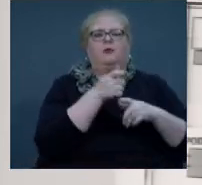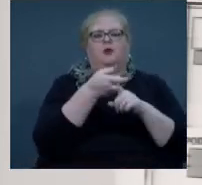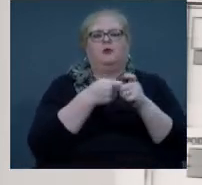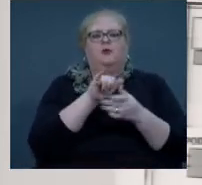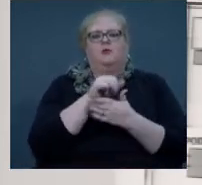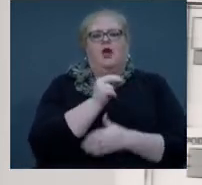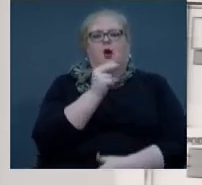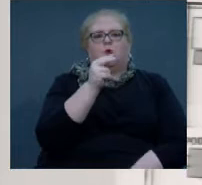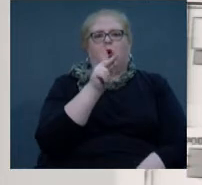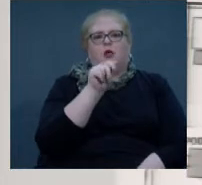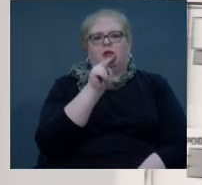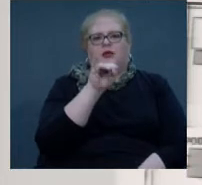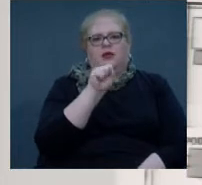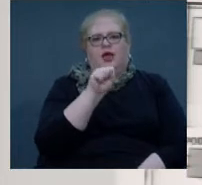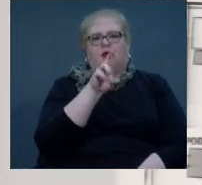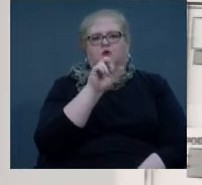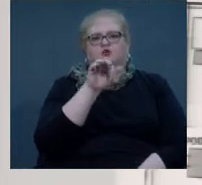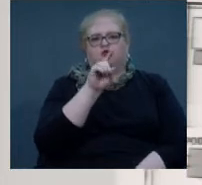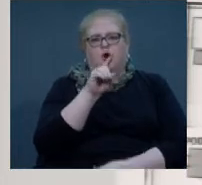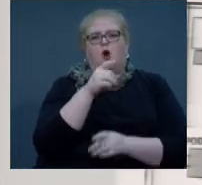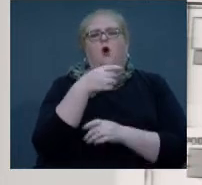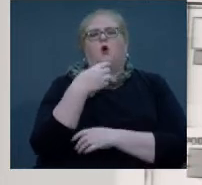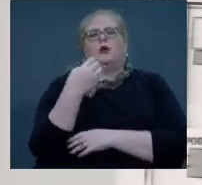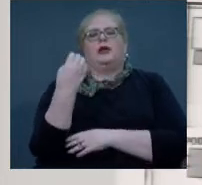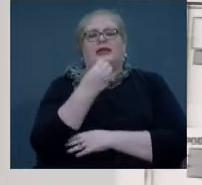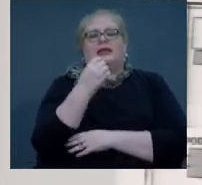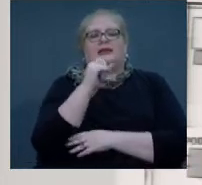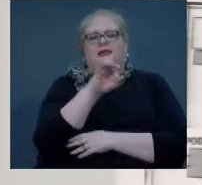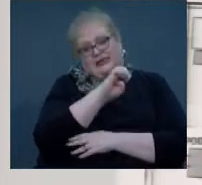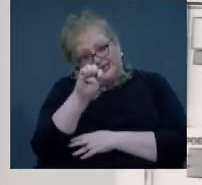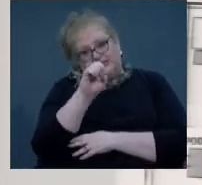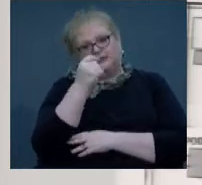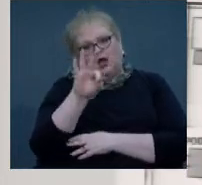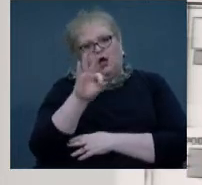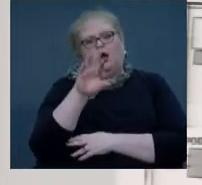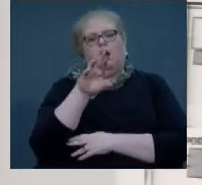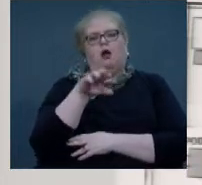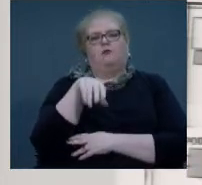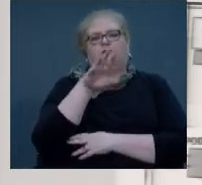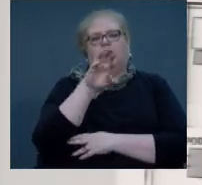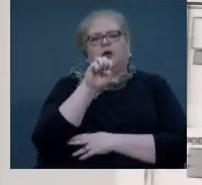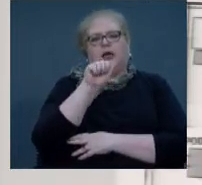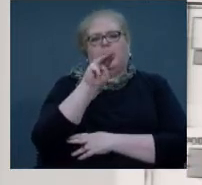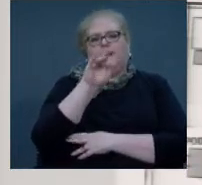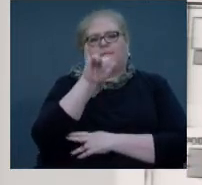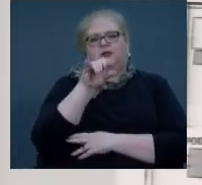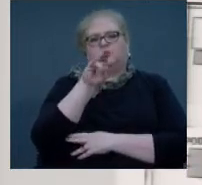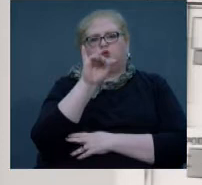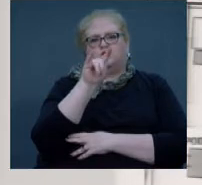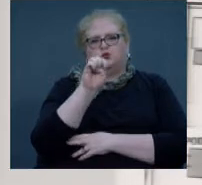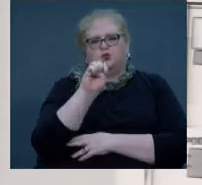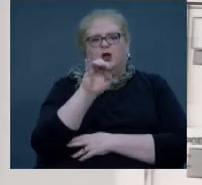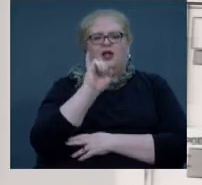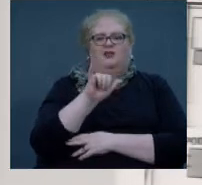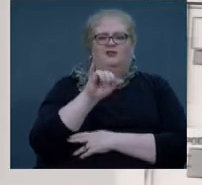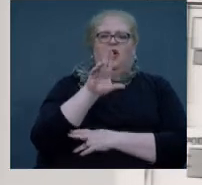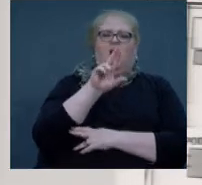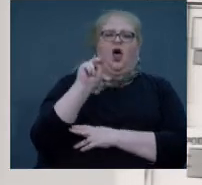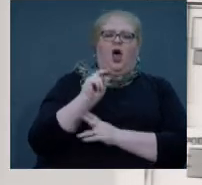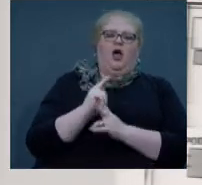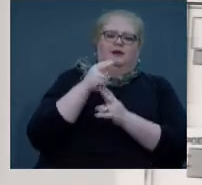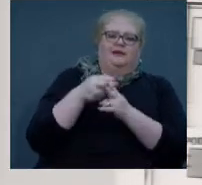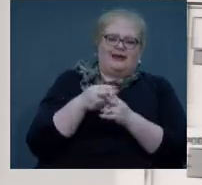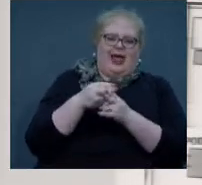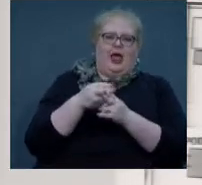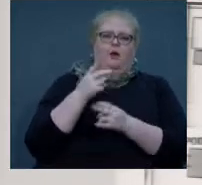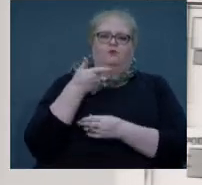Road, east of Embassy Suites Drive. Staff recommends approval of the exclusive abandonment of the undeveloped unnamed 30-foot right-of-way located